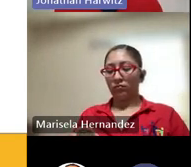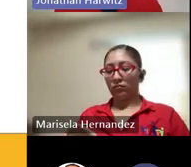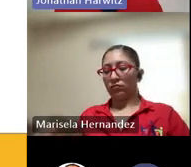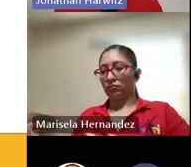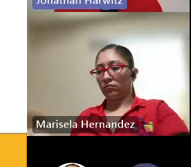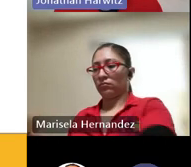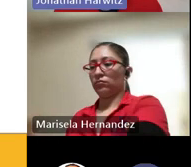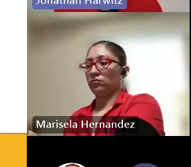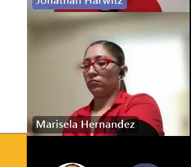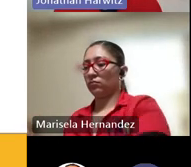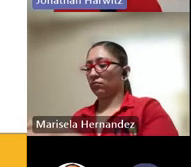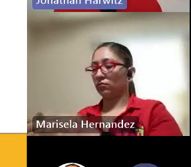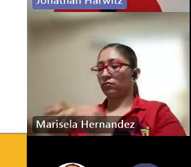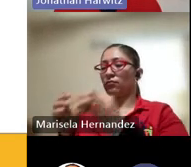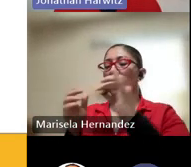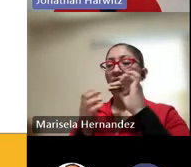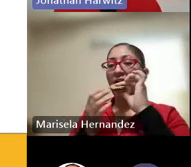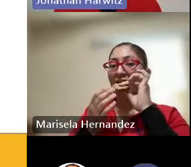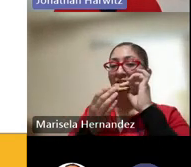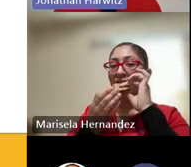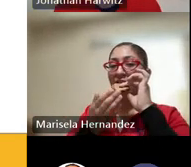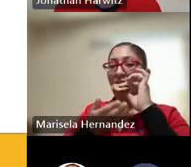that. That being said,